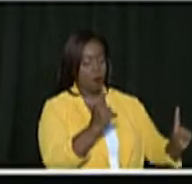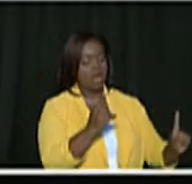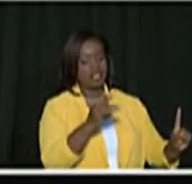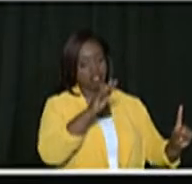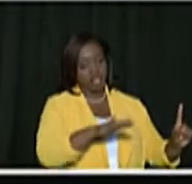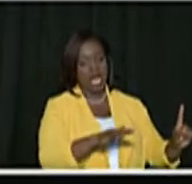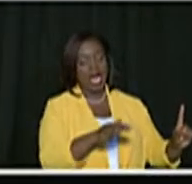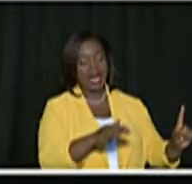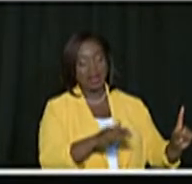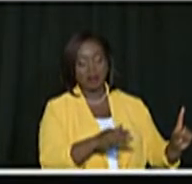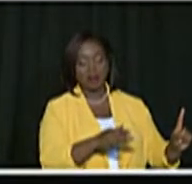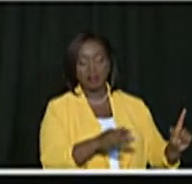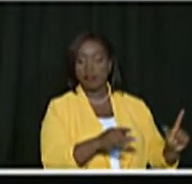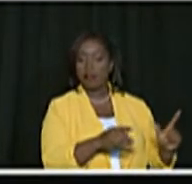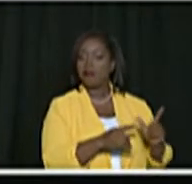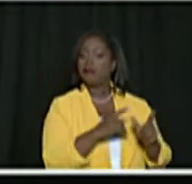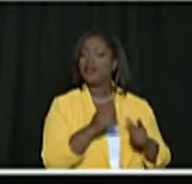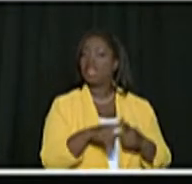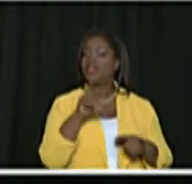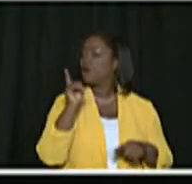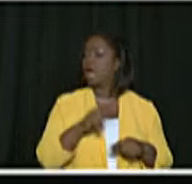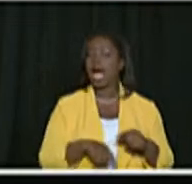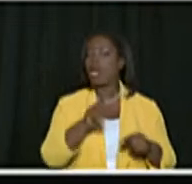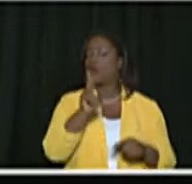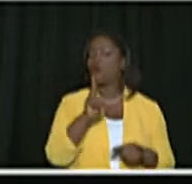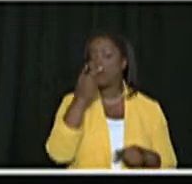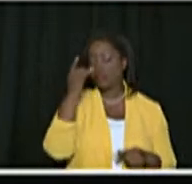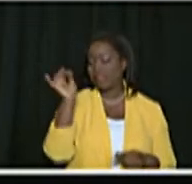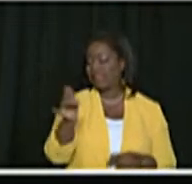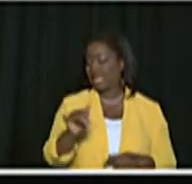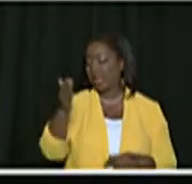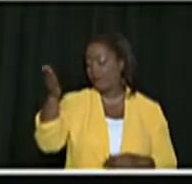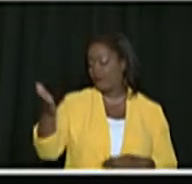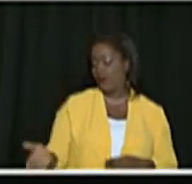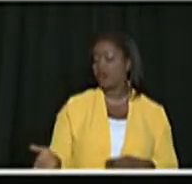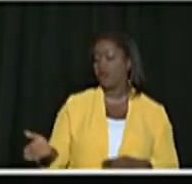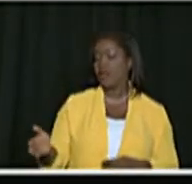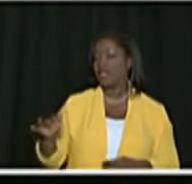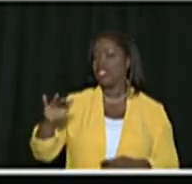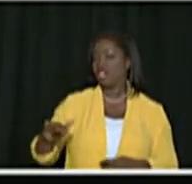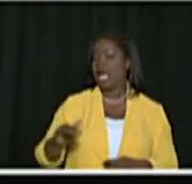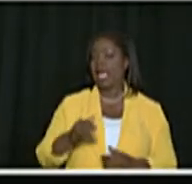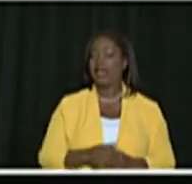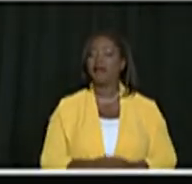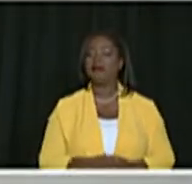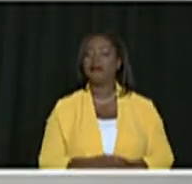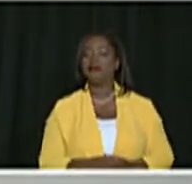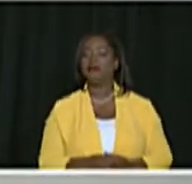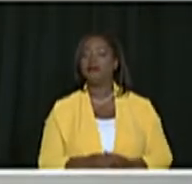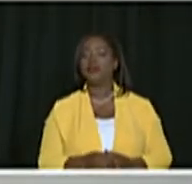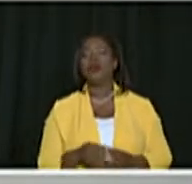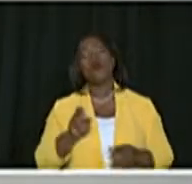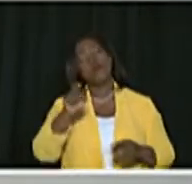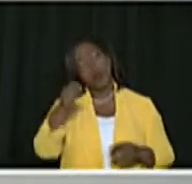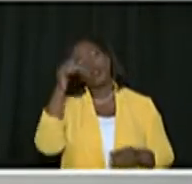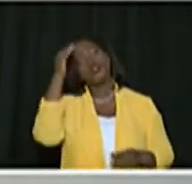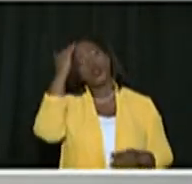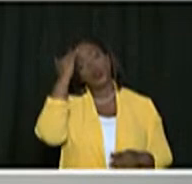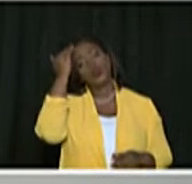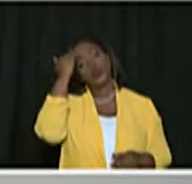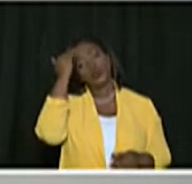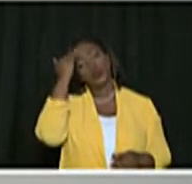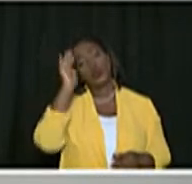no could be enough for a toddler, right? For a little toddler, a little 2-year-old or 3-year-old or so, right? We do have some with